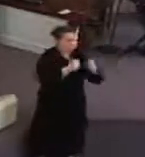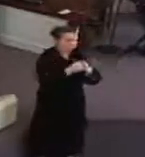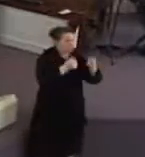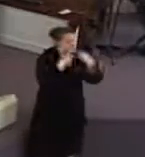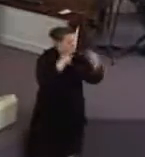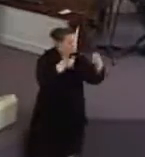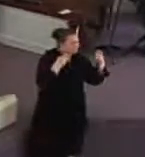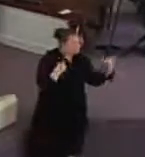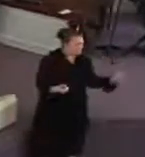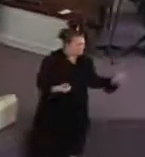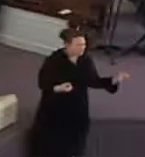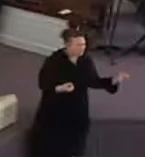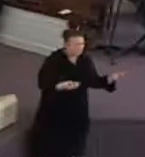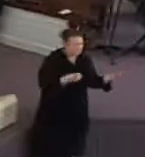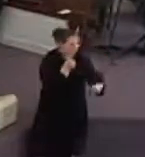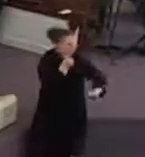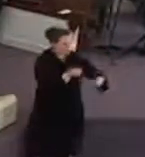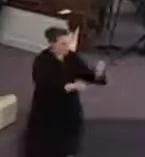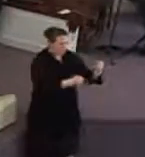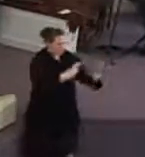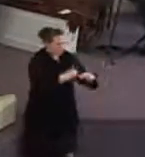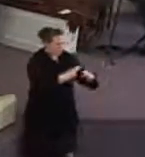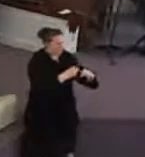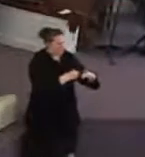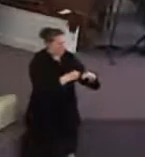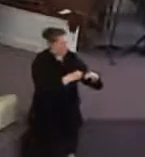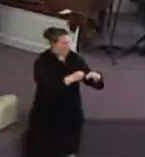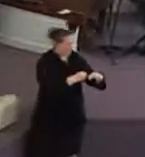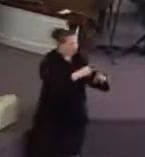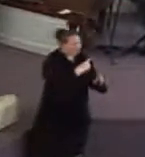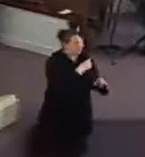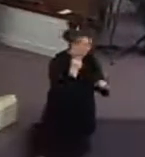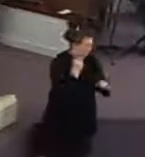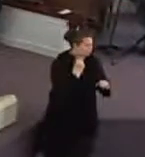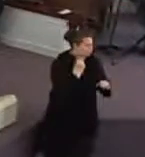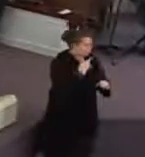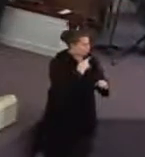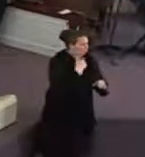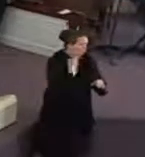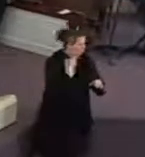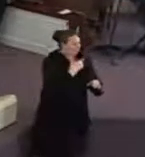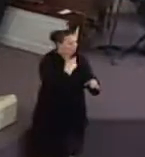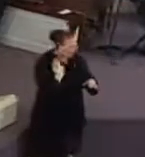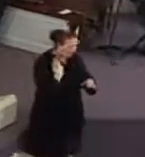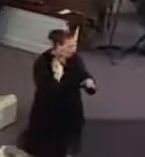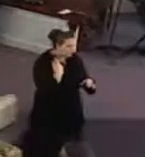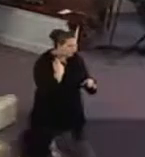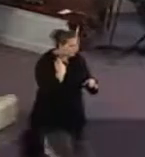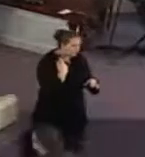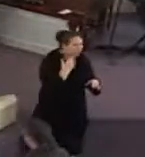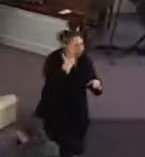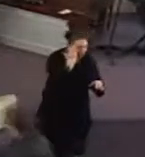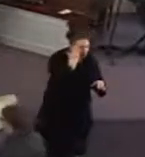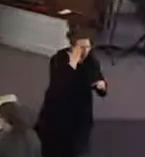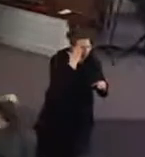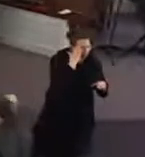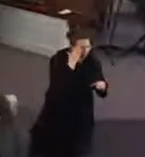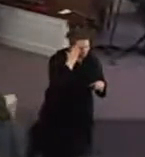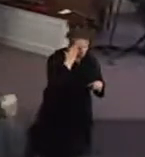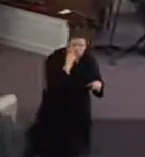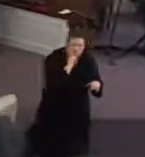byway and take a risk of going into eternity without knowing that I've been forgiven and everything is